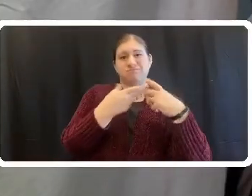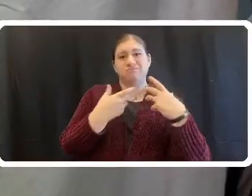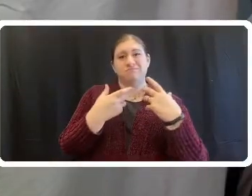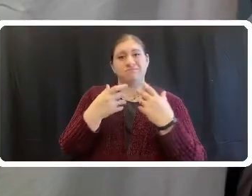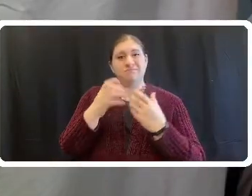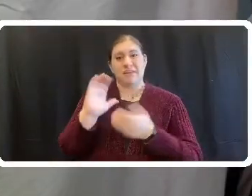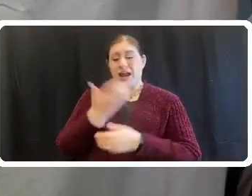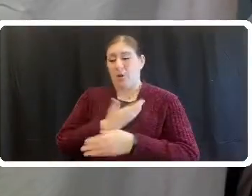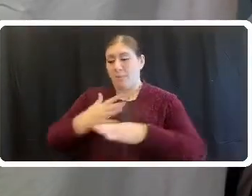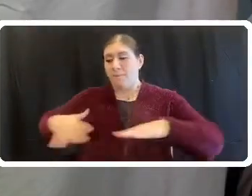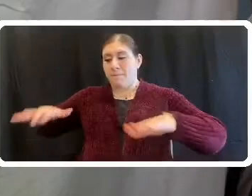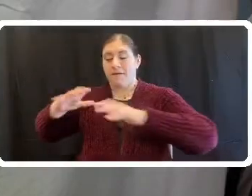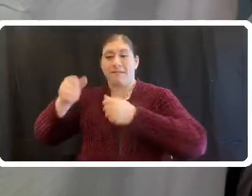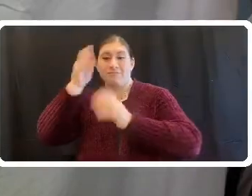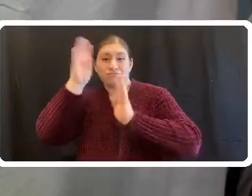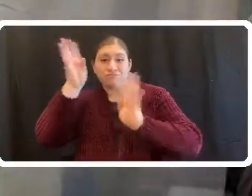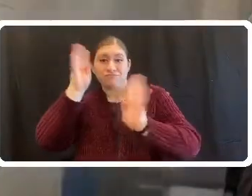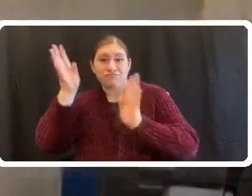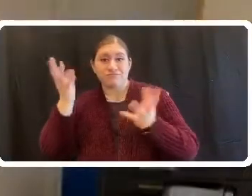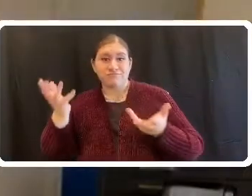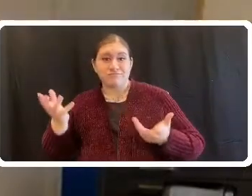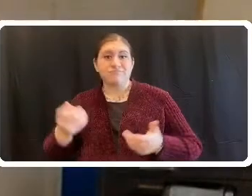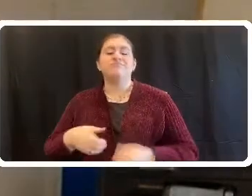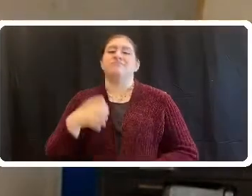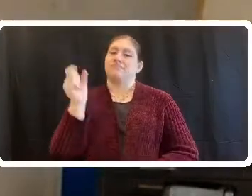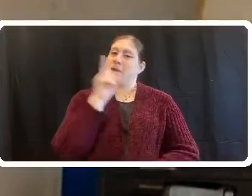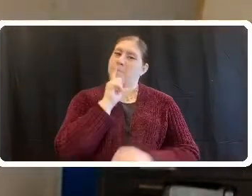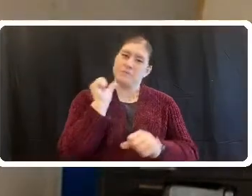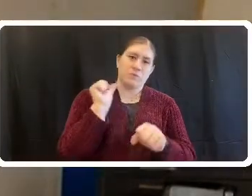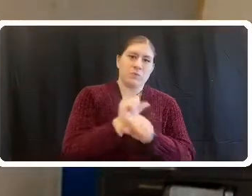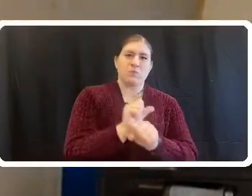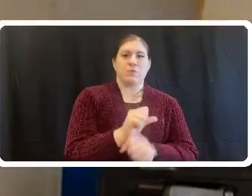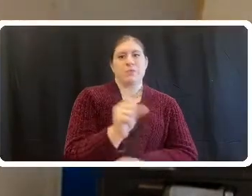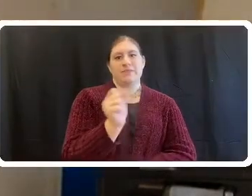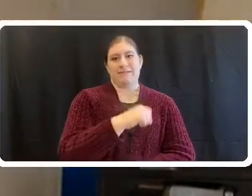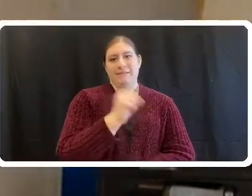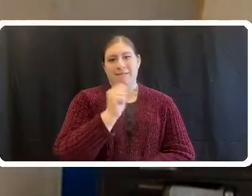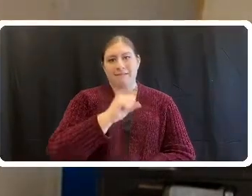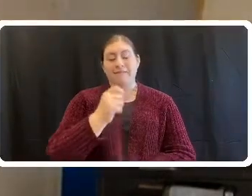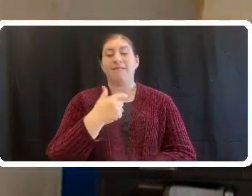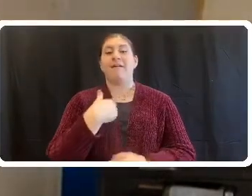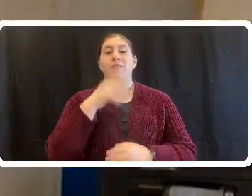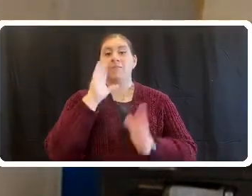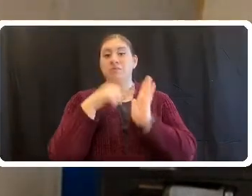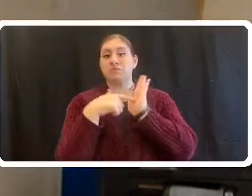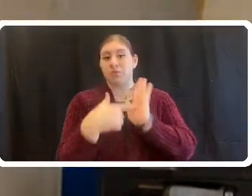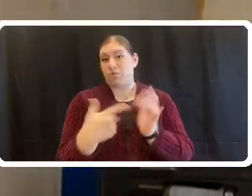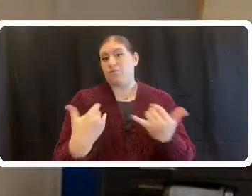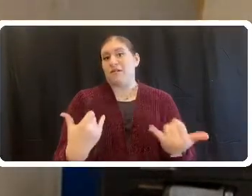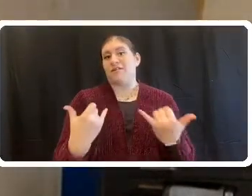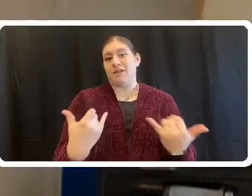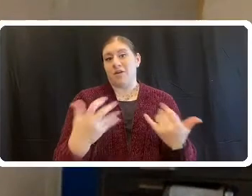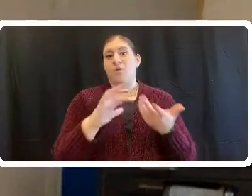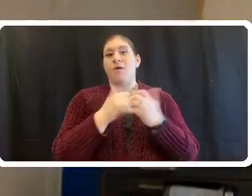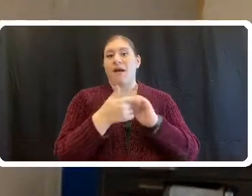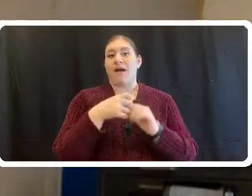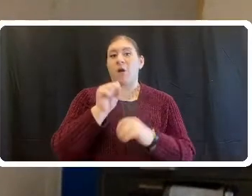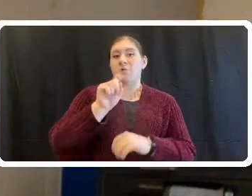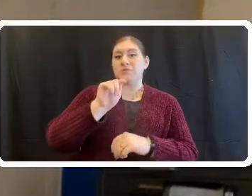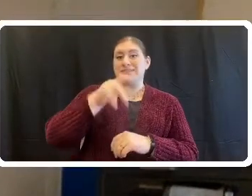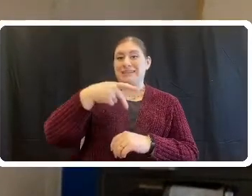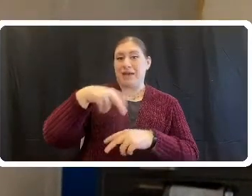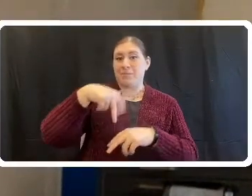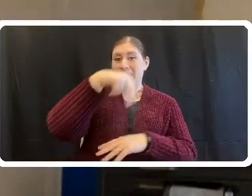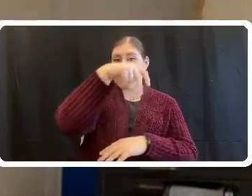of our spaces into creative spaces? Absolutely. And what I'll do is show you right now how to turn a